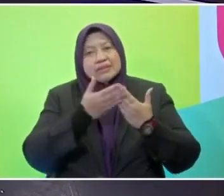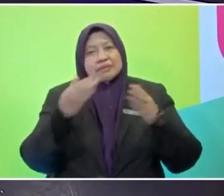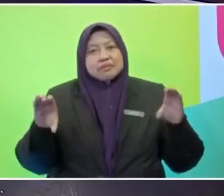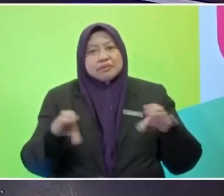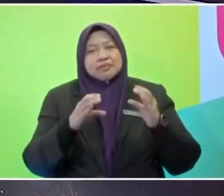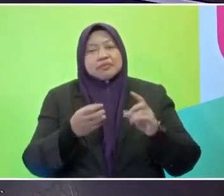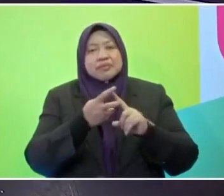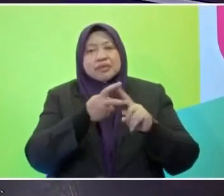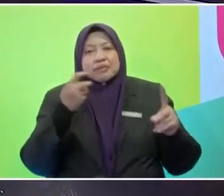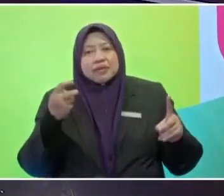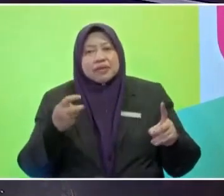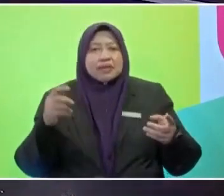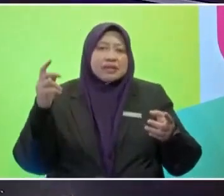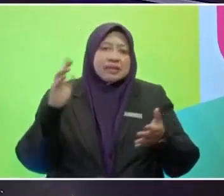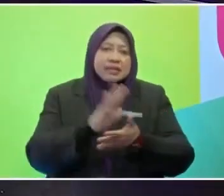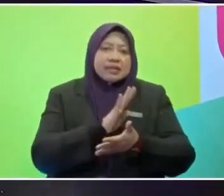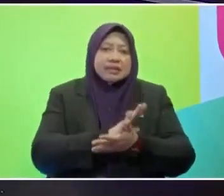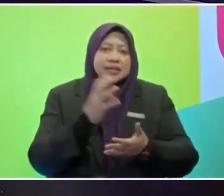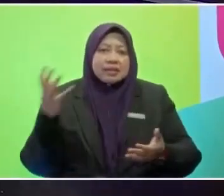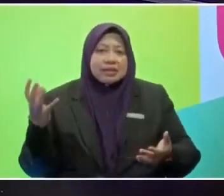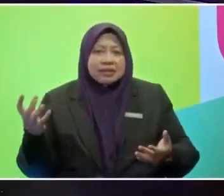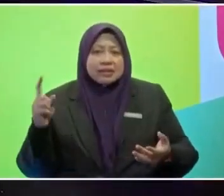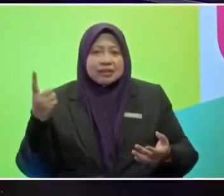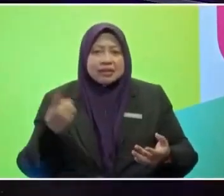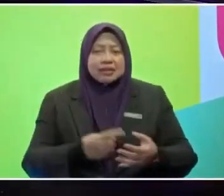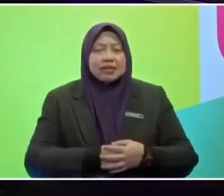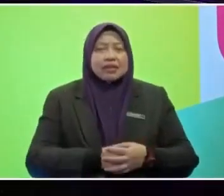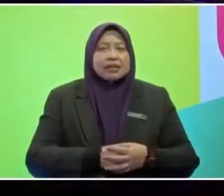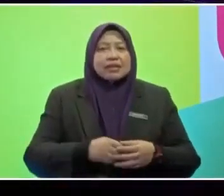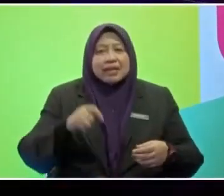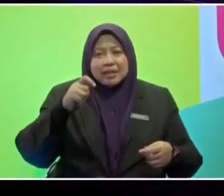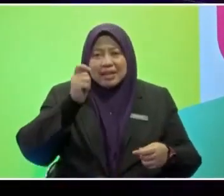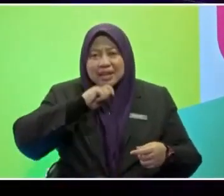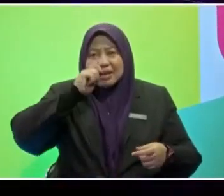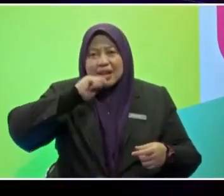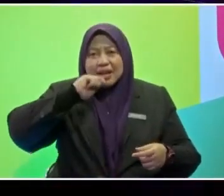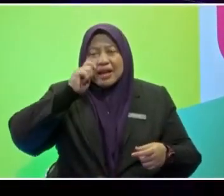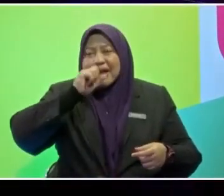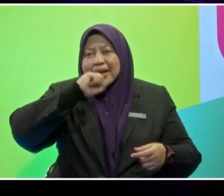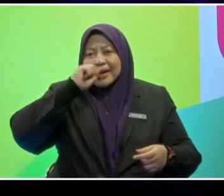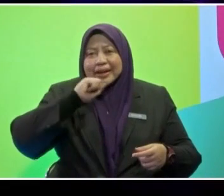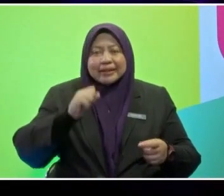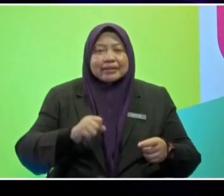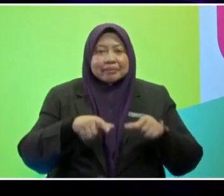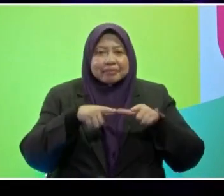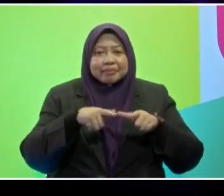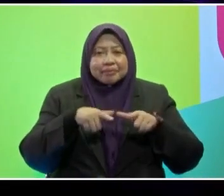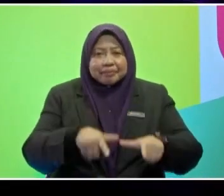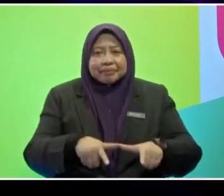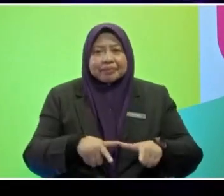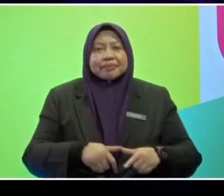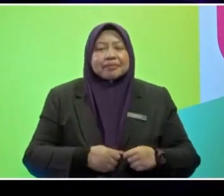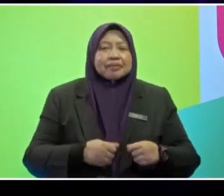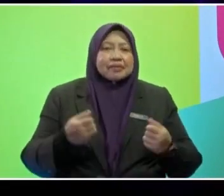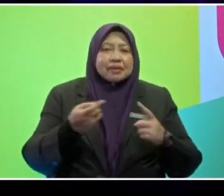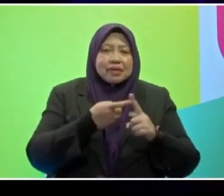of Manila cut and popsicles. Alright, let's see. Popsicle sticks, not popsicles. Mm-hmm. Okay. So